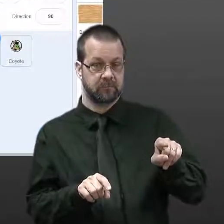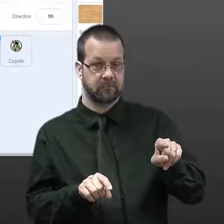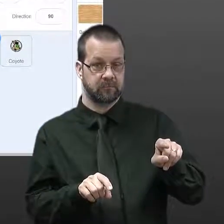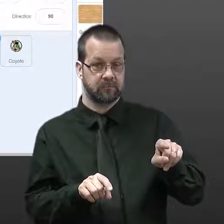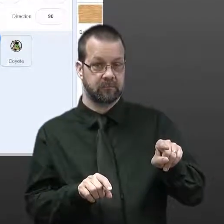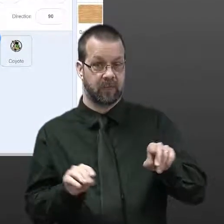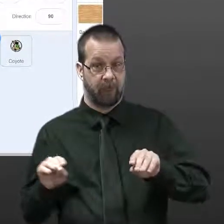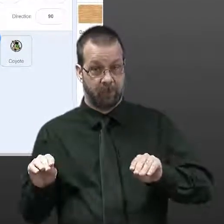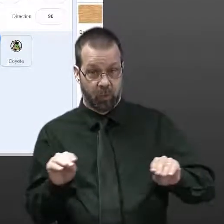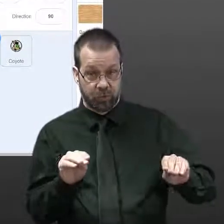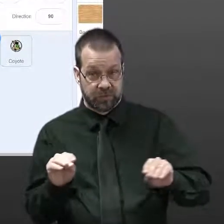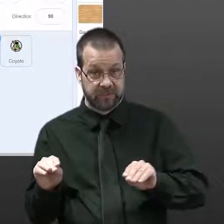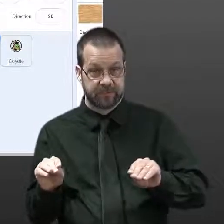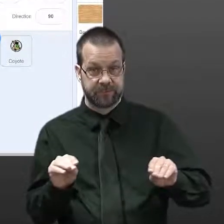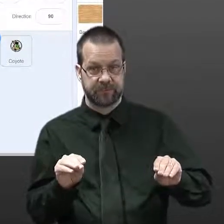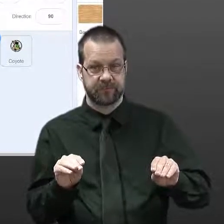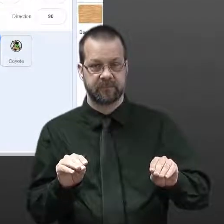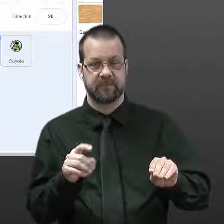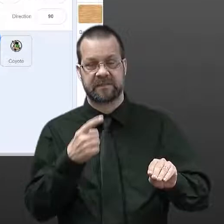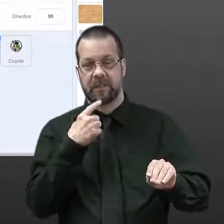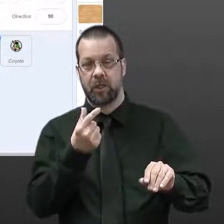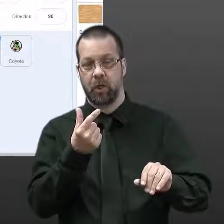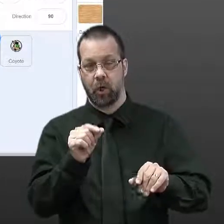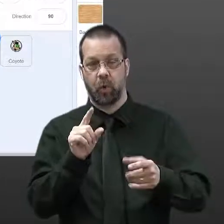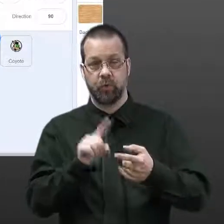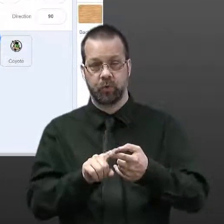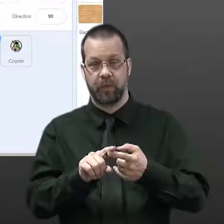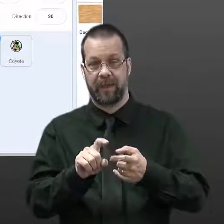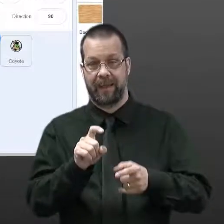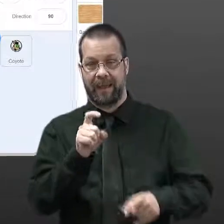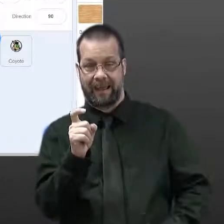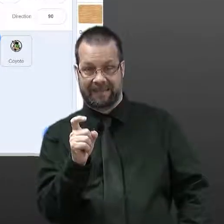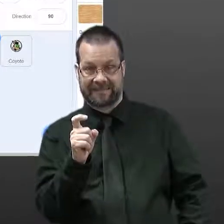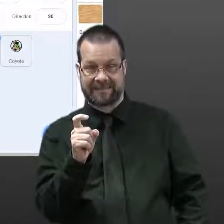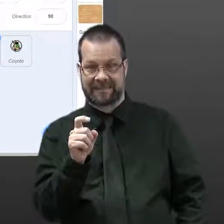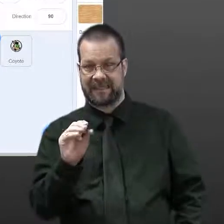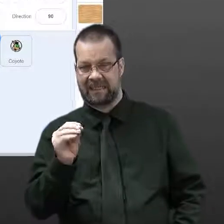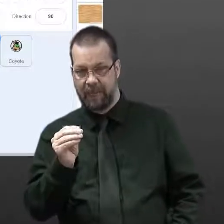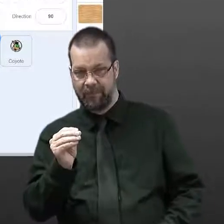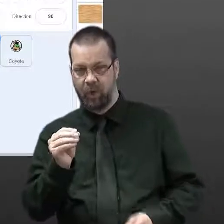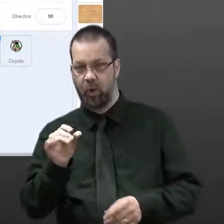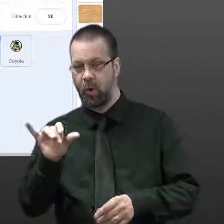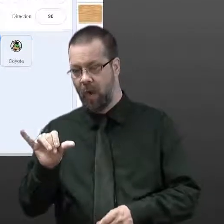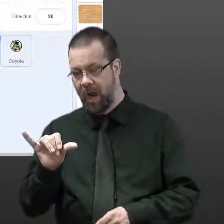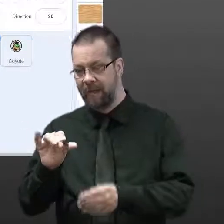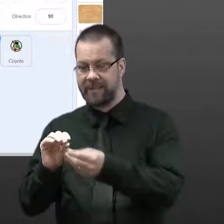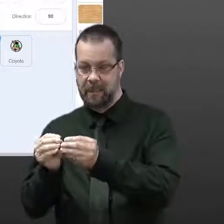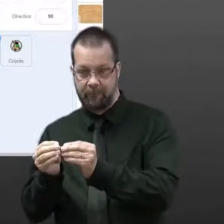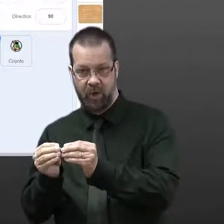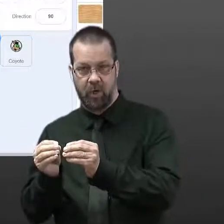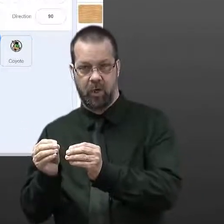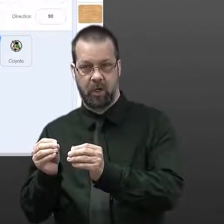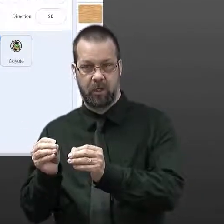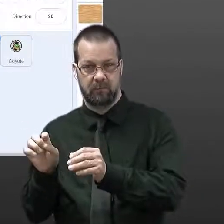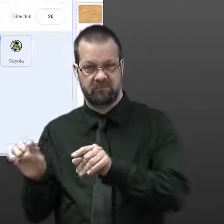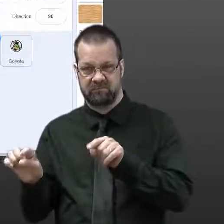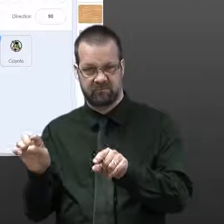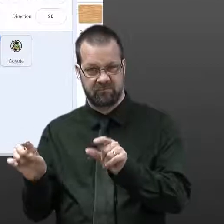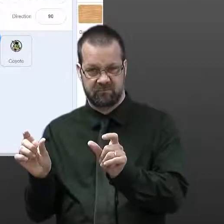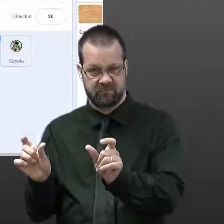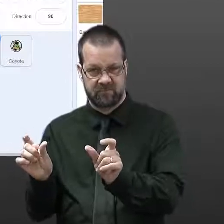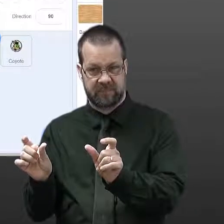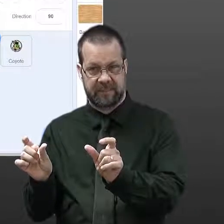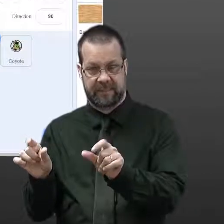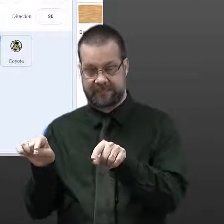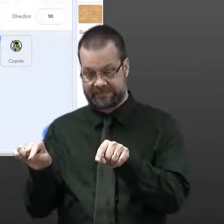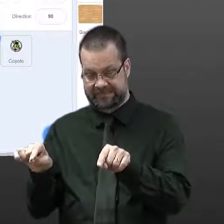to motion and grab a block that says go to X, a number, and then Y, and it'll have a number.